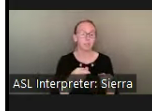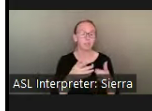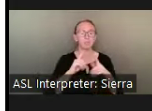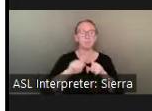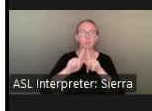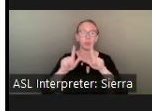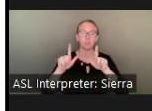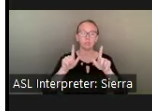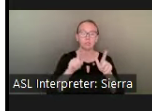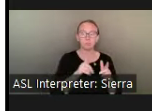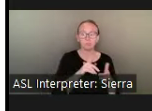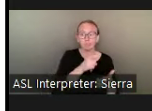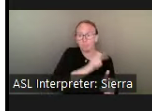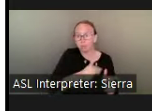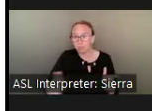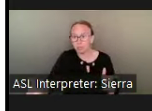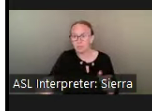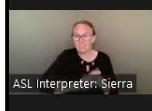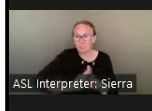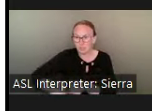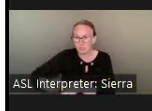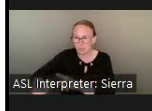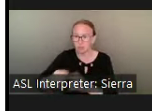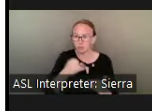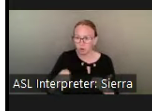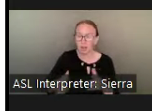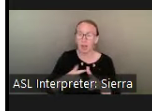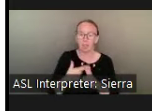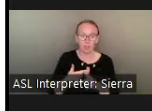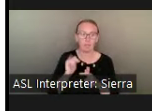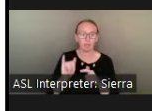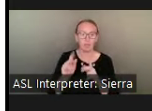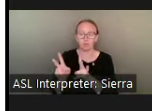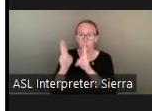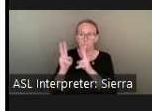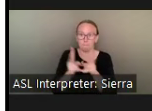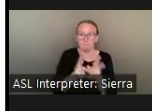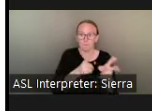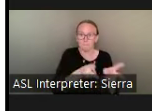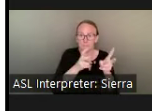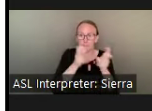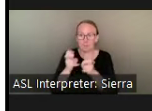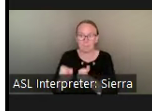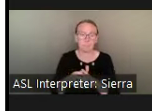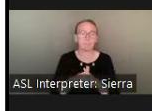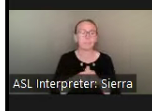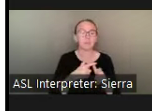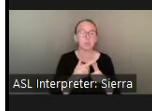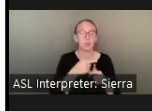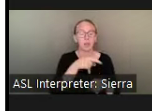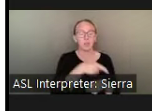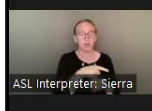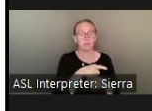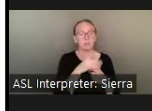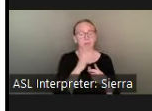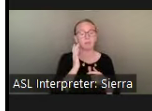there was the set of drawings that Castle did of the Lincoln Memorial. And when I was talking to people at the archives, they were saying that it took a while to find the source,